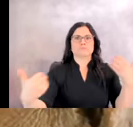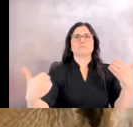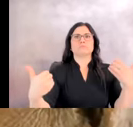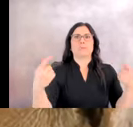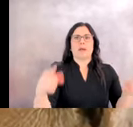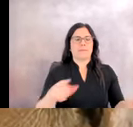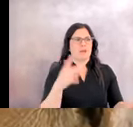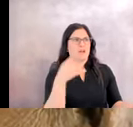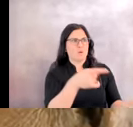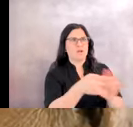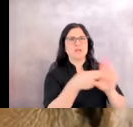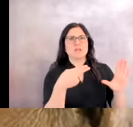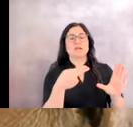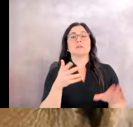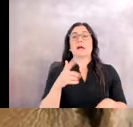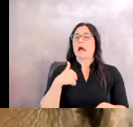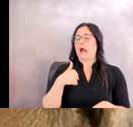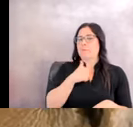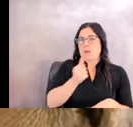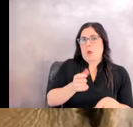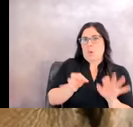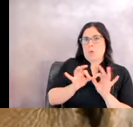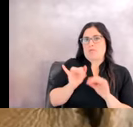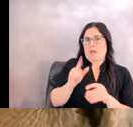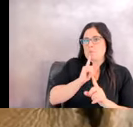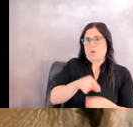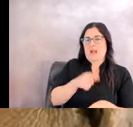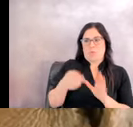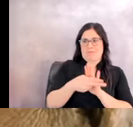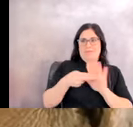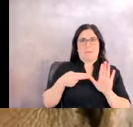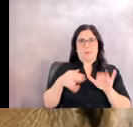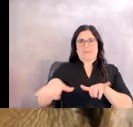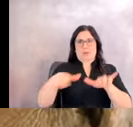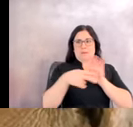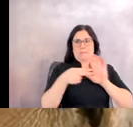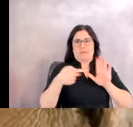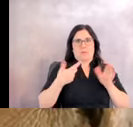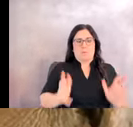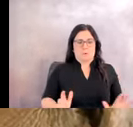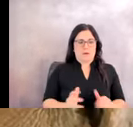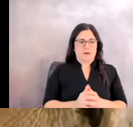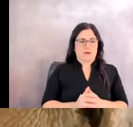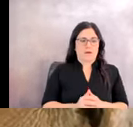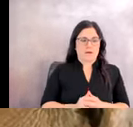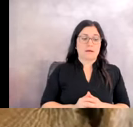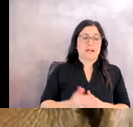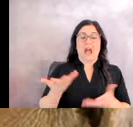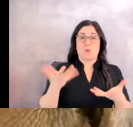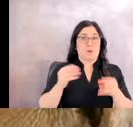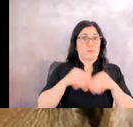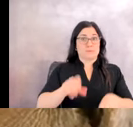anymore because I'm going to be labeled and stereotyped, and I can lose my